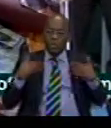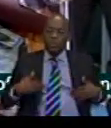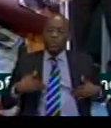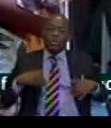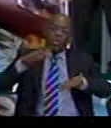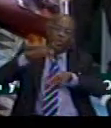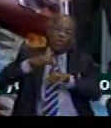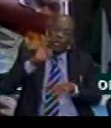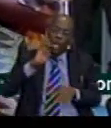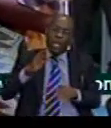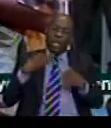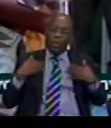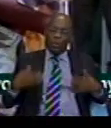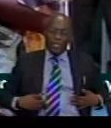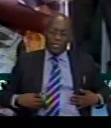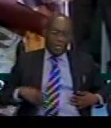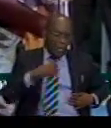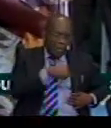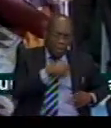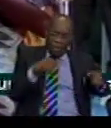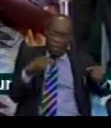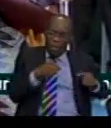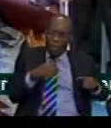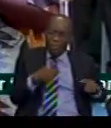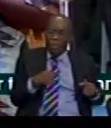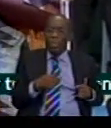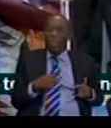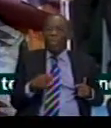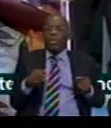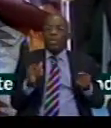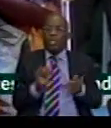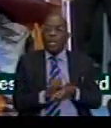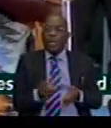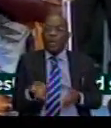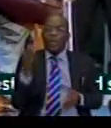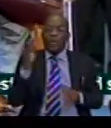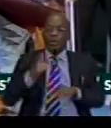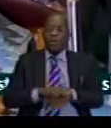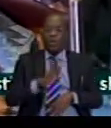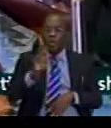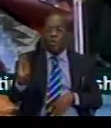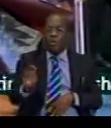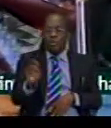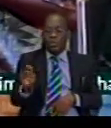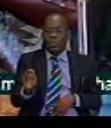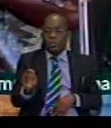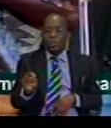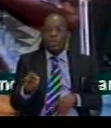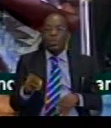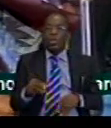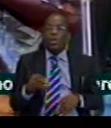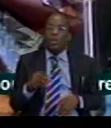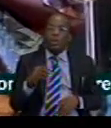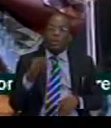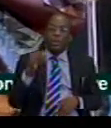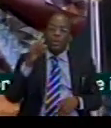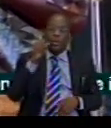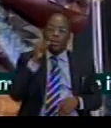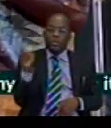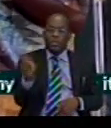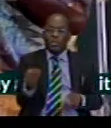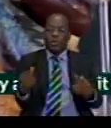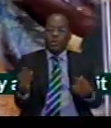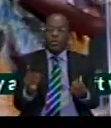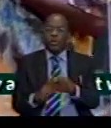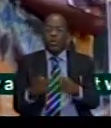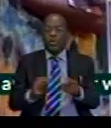that piercing of her breast. And then that was on Monday. And then she came to the GCK of August 2022. And